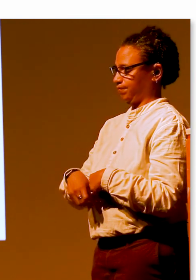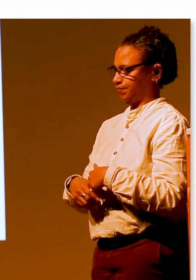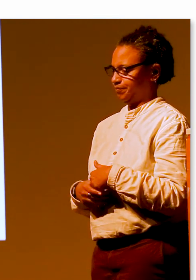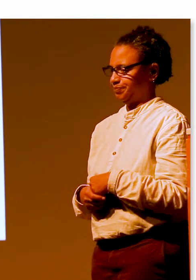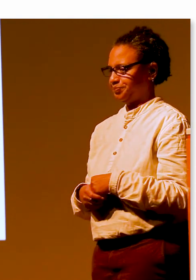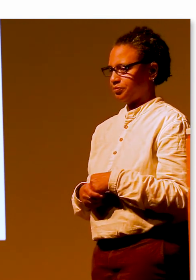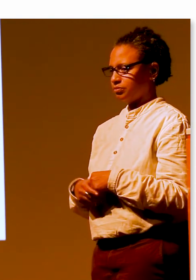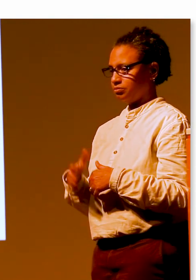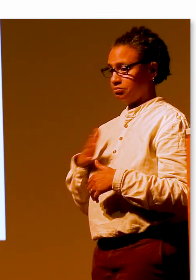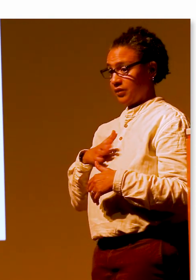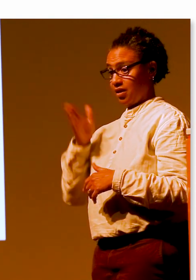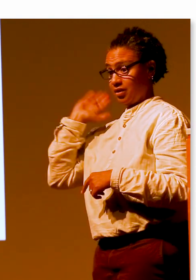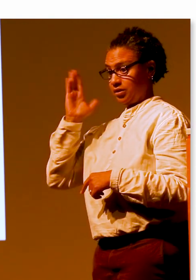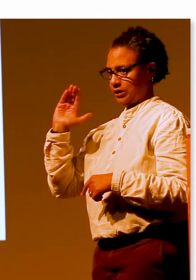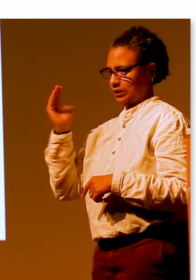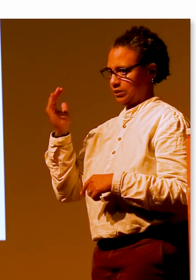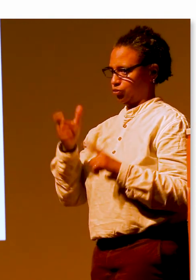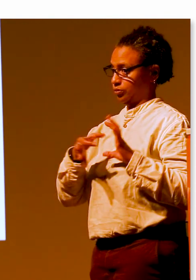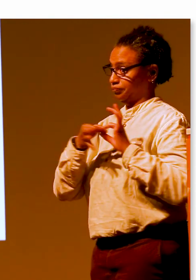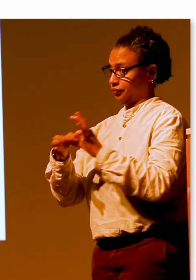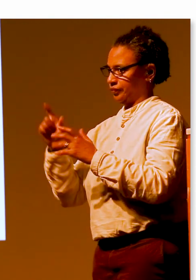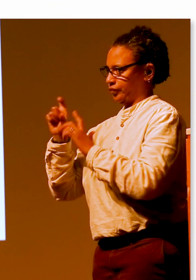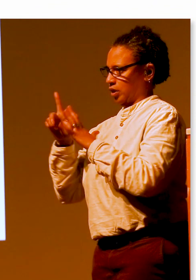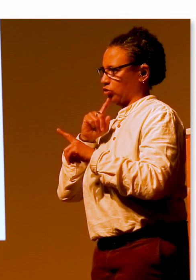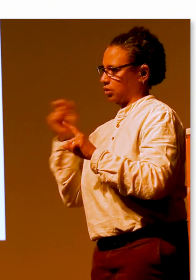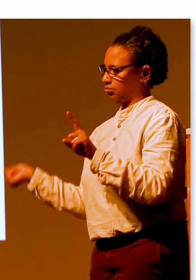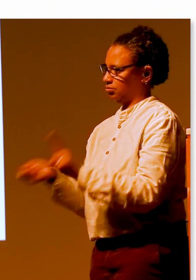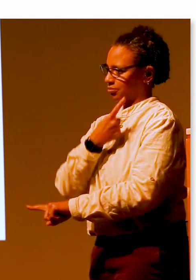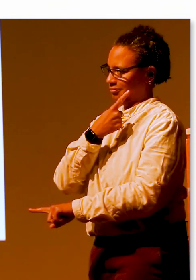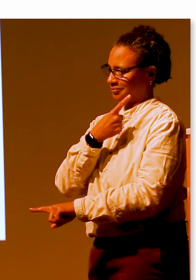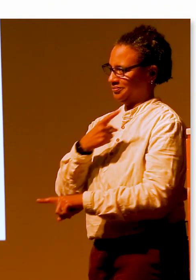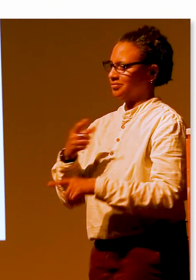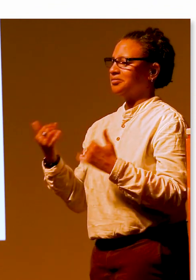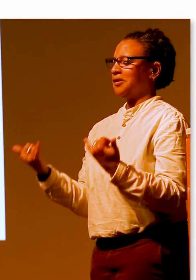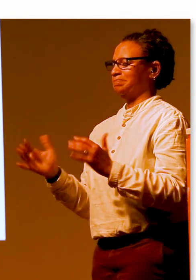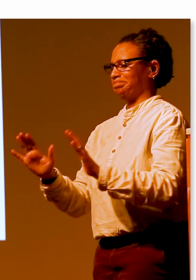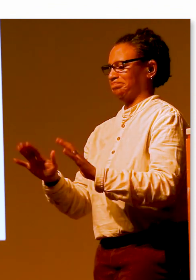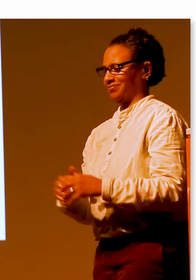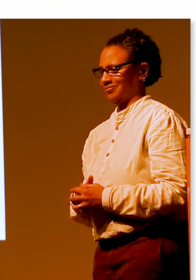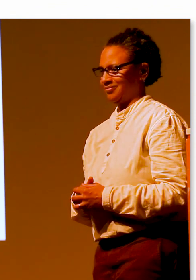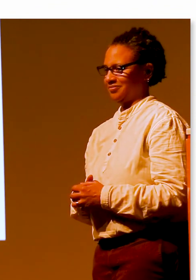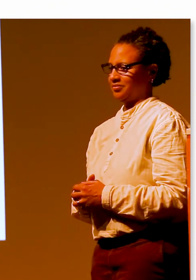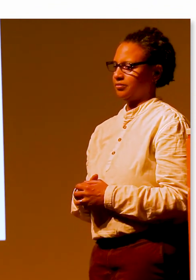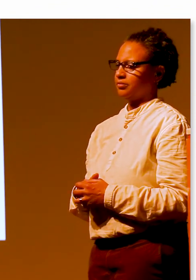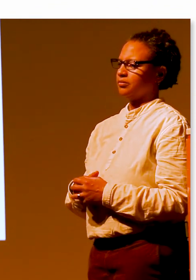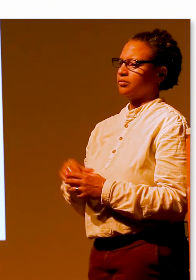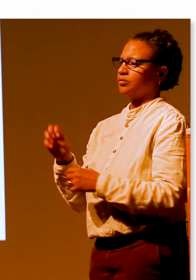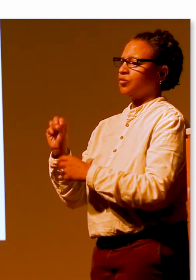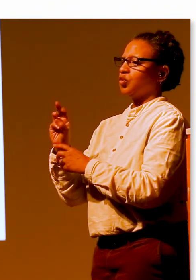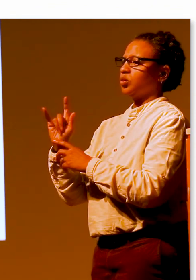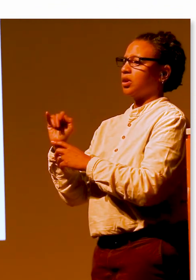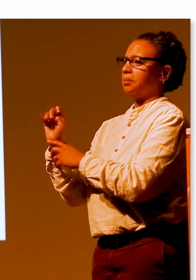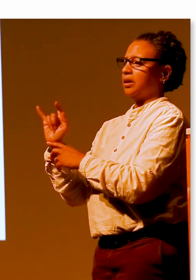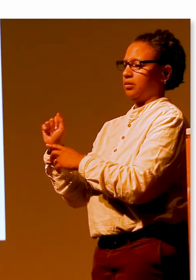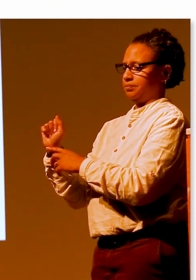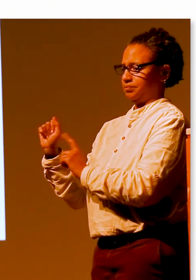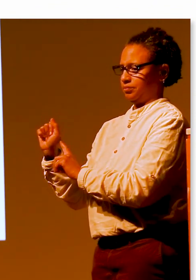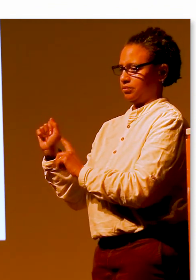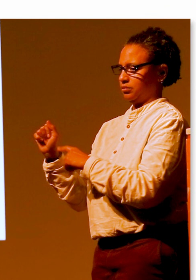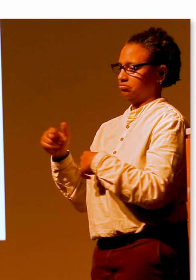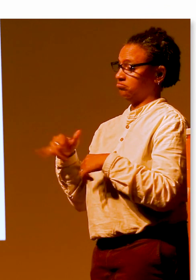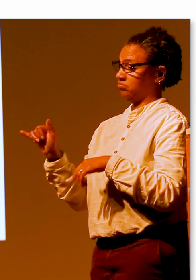lecture. On the note of social media, I think oftentimes, like I was saying, there can be these like endless weeks and